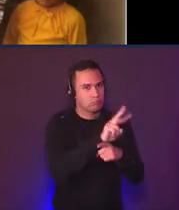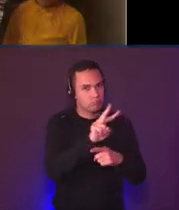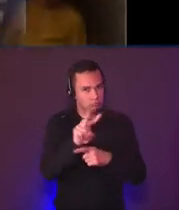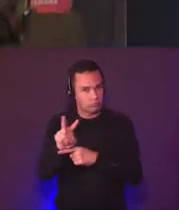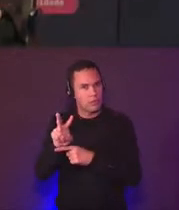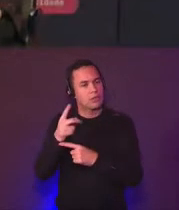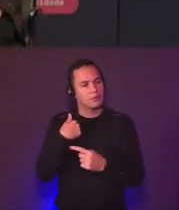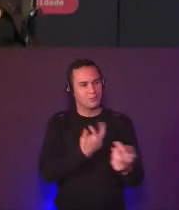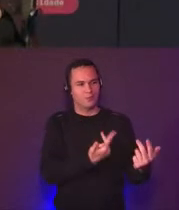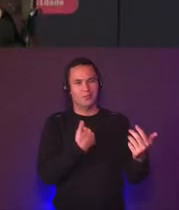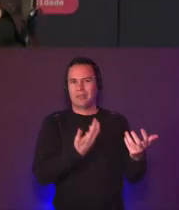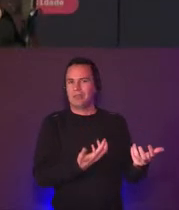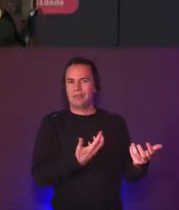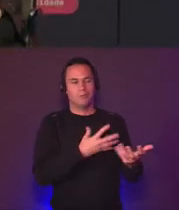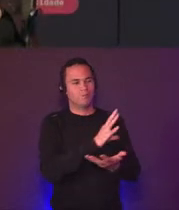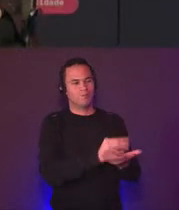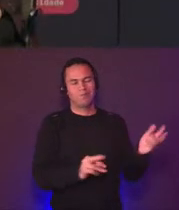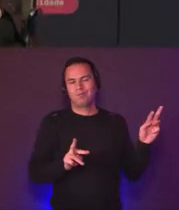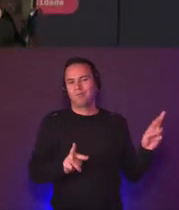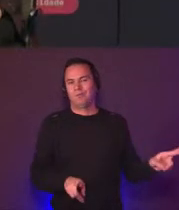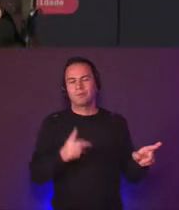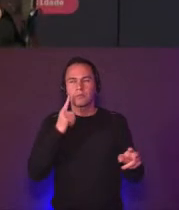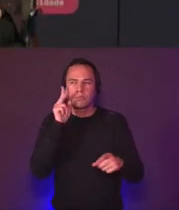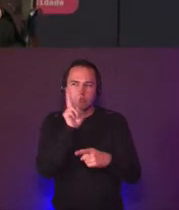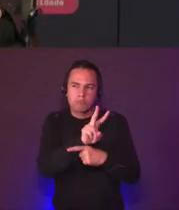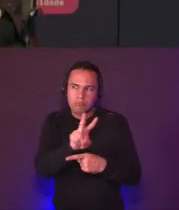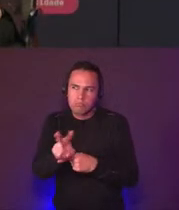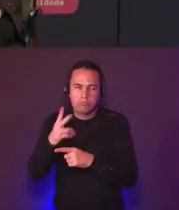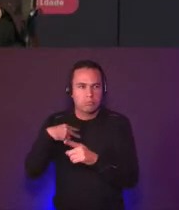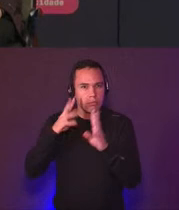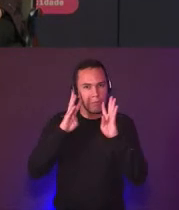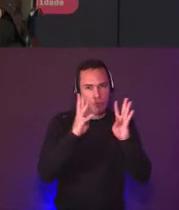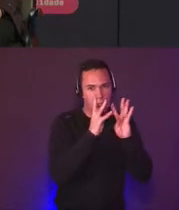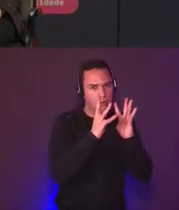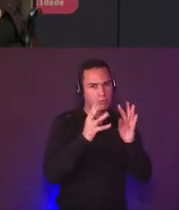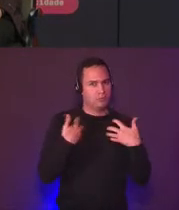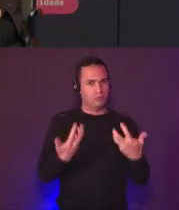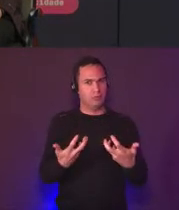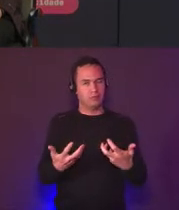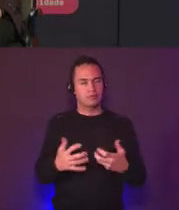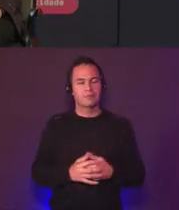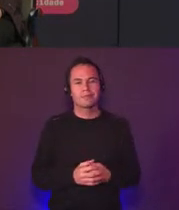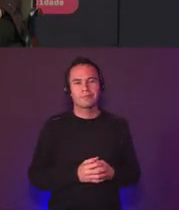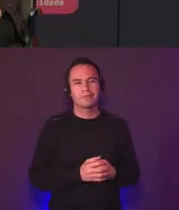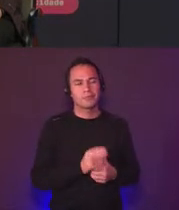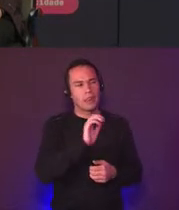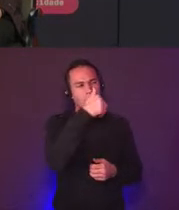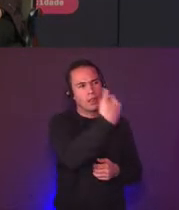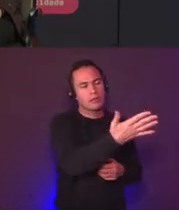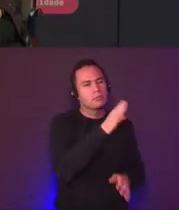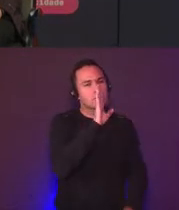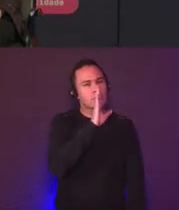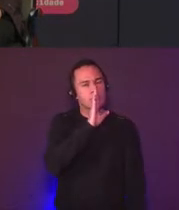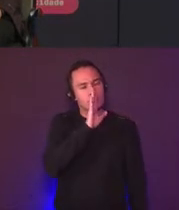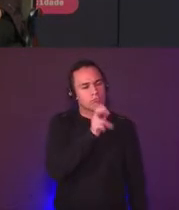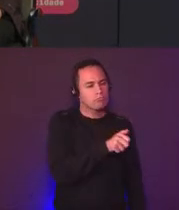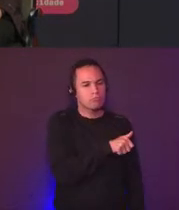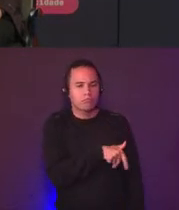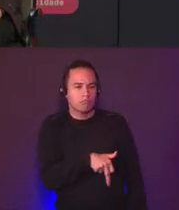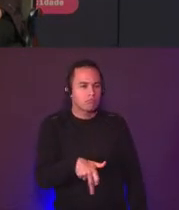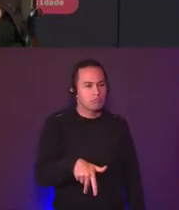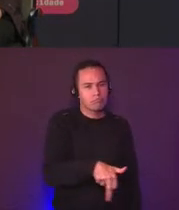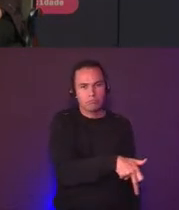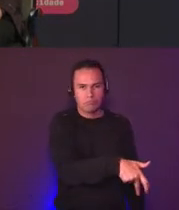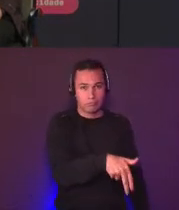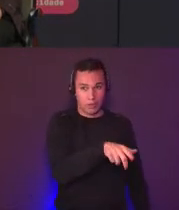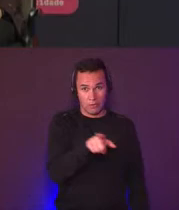way, an ardent observer. And it was such a concern to my parents that I was so quiet growing up, but their friends... Quiet?